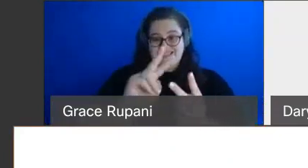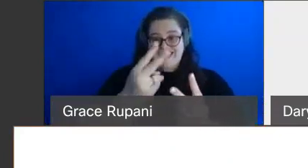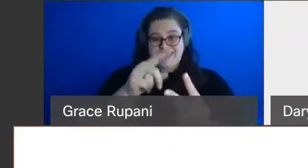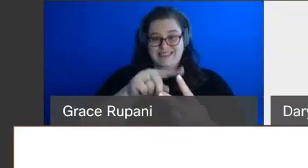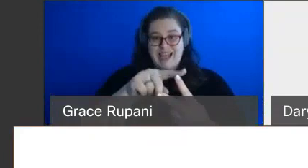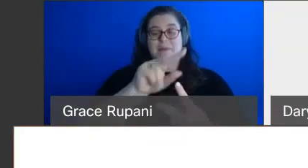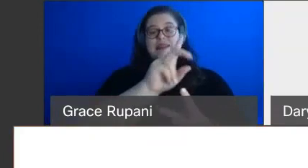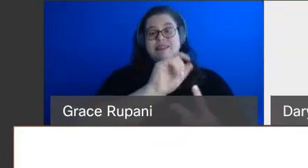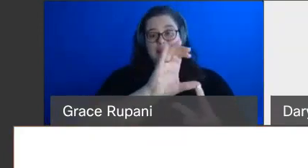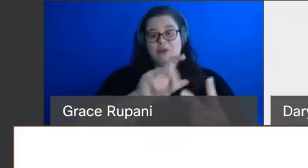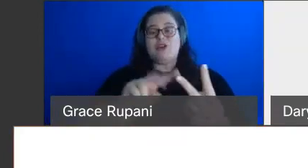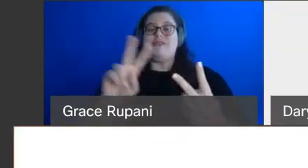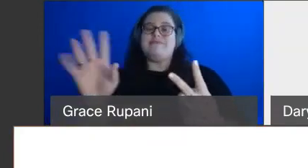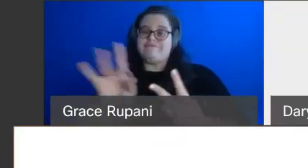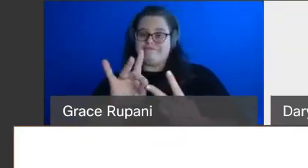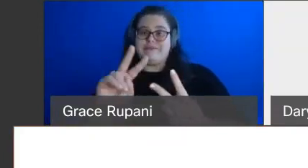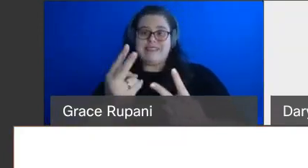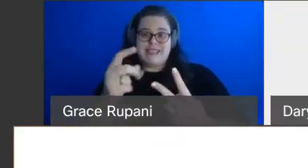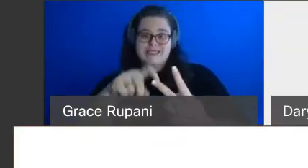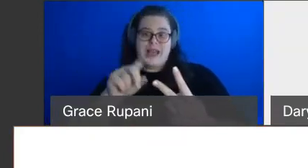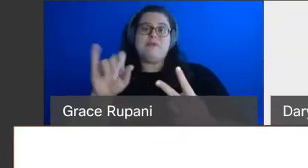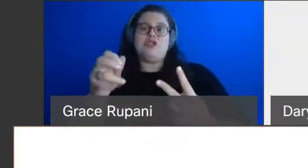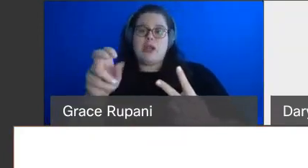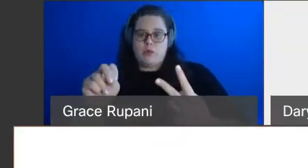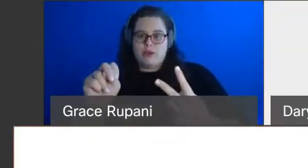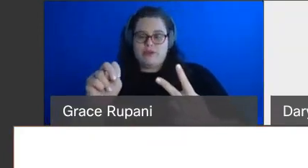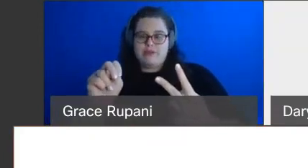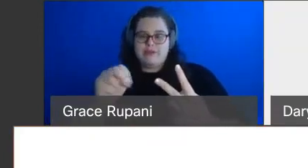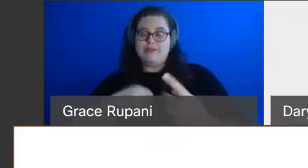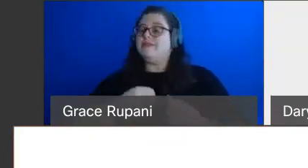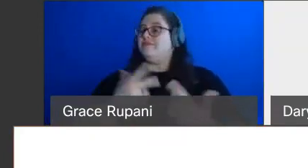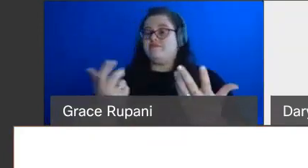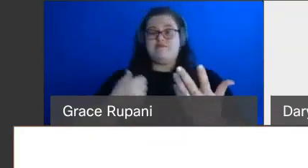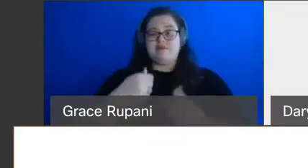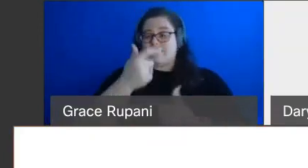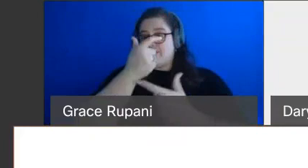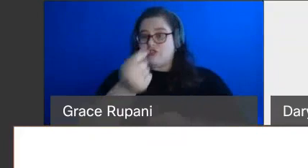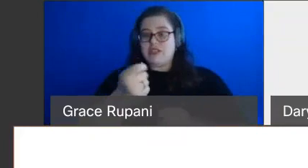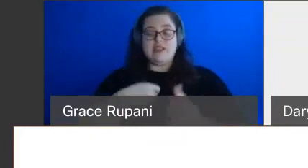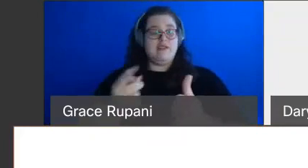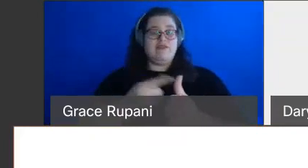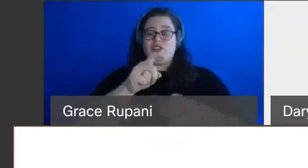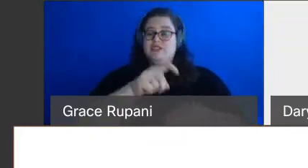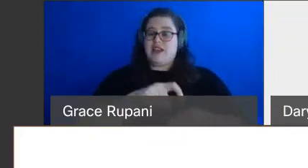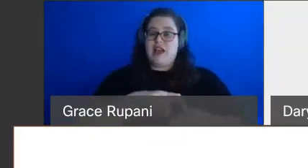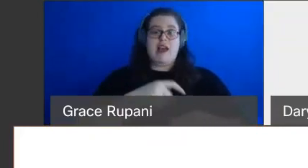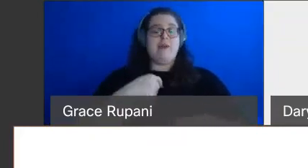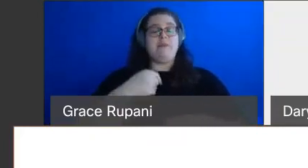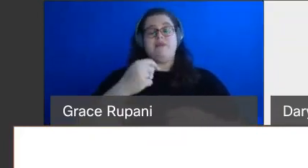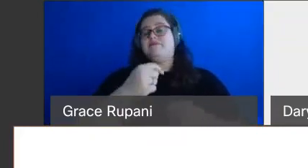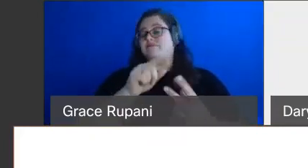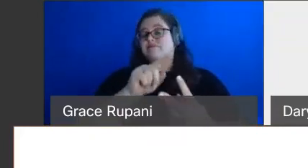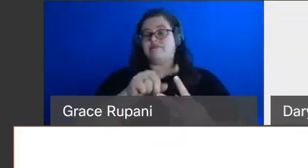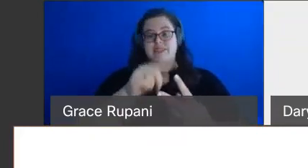interestingly, sort of. I mean, one of them, when they had it the first time, was asymptomatic and became hospitalized the second time. The other one had it with